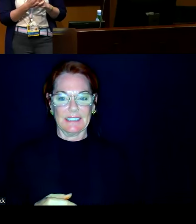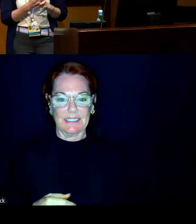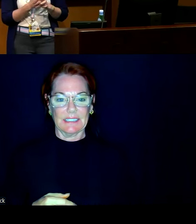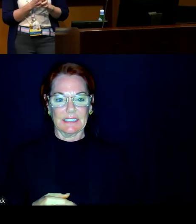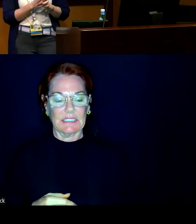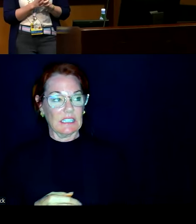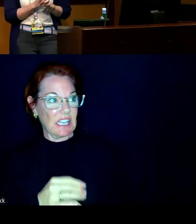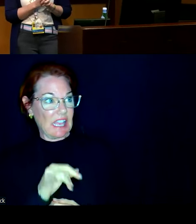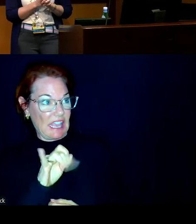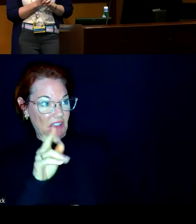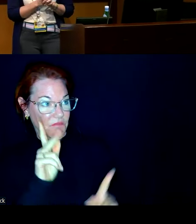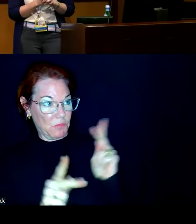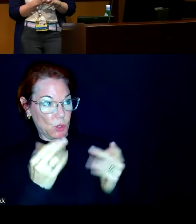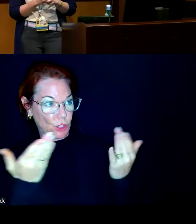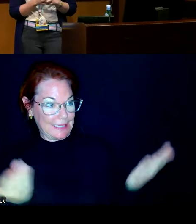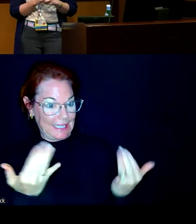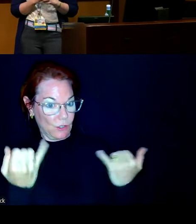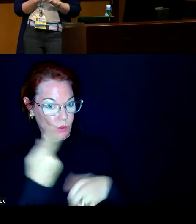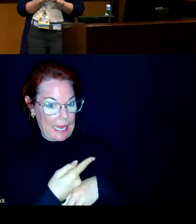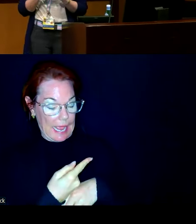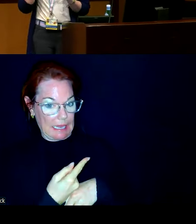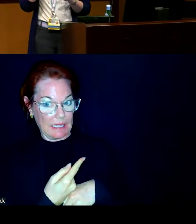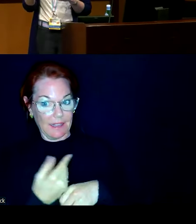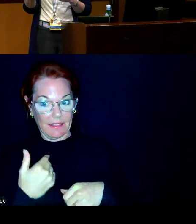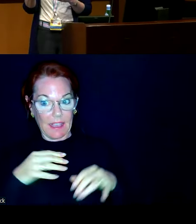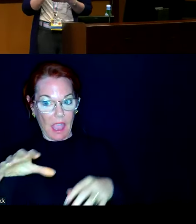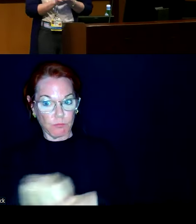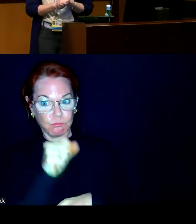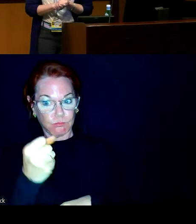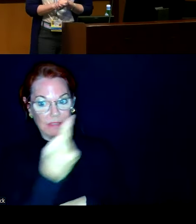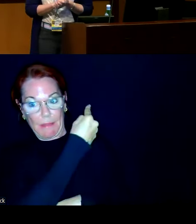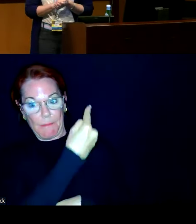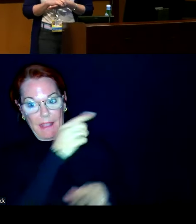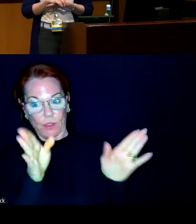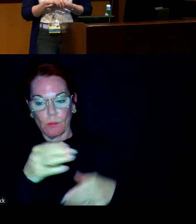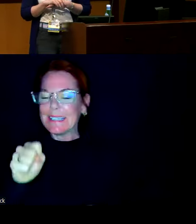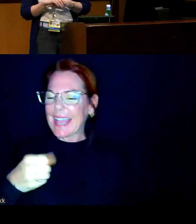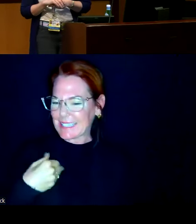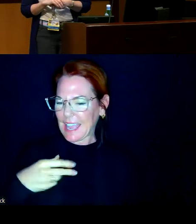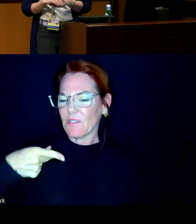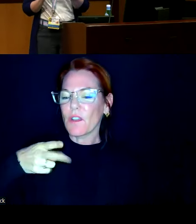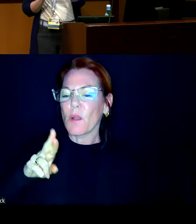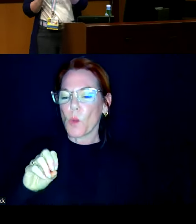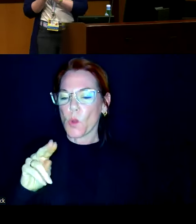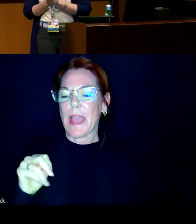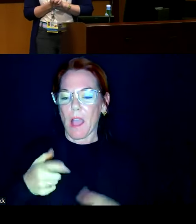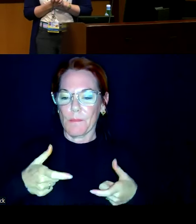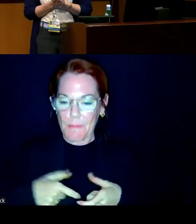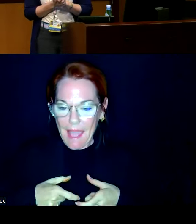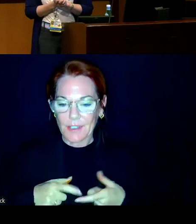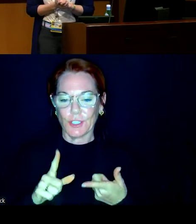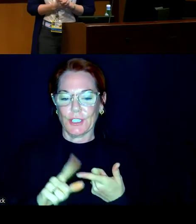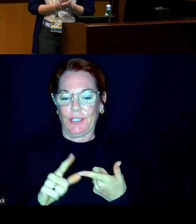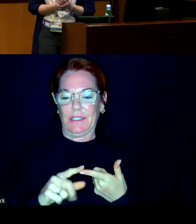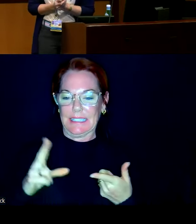here today, they're able to partake in the back with some of your. Yes, I brought pronoun badges, stickers, and pins, and Scott brought more